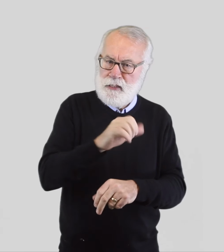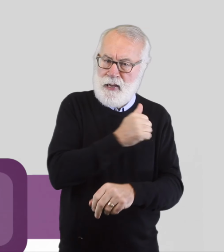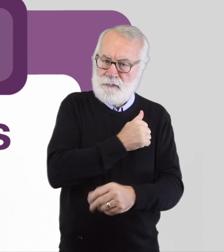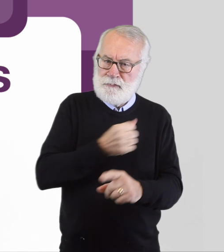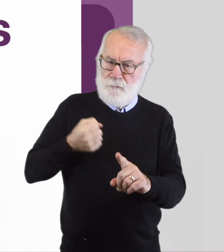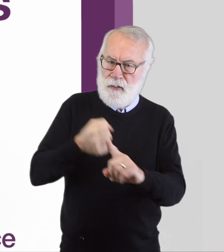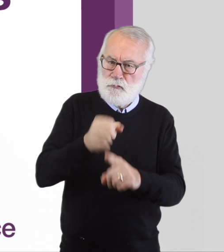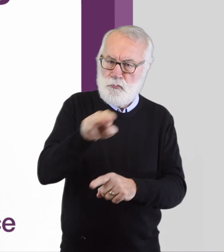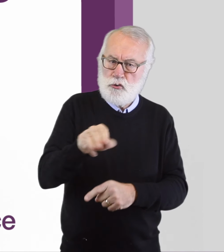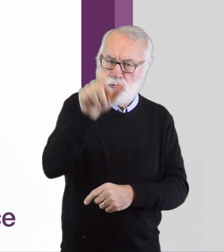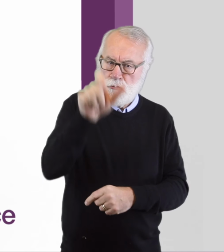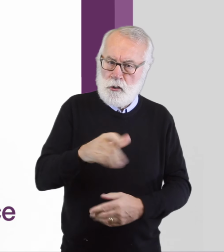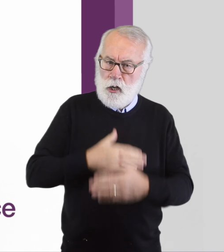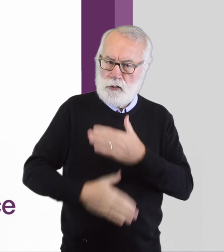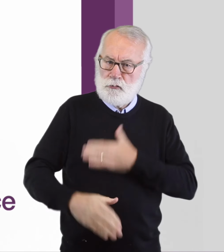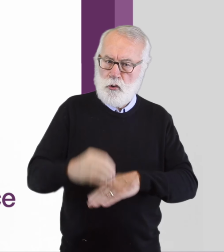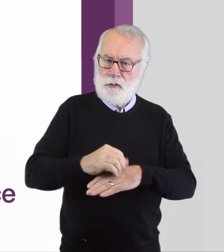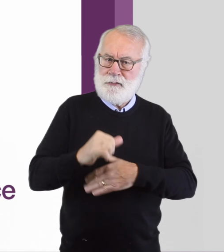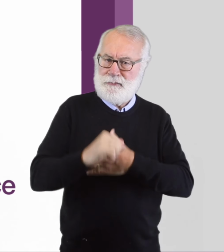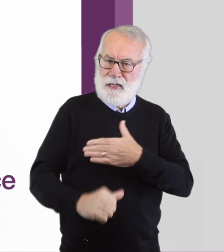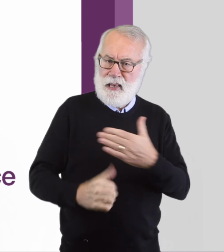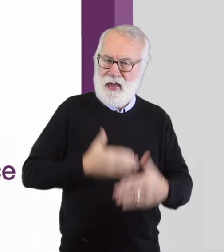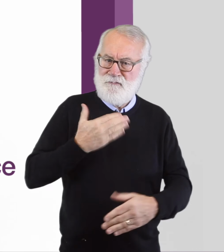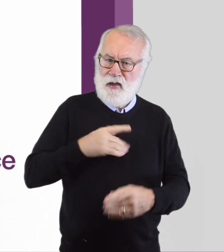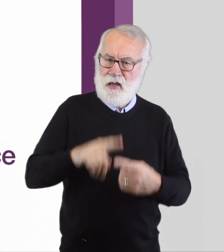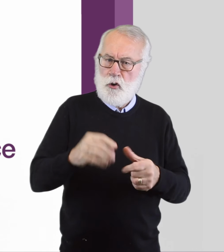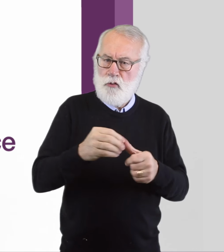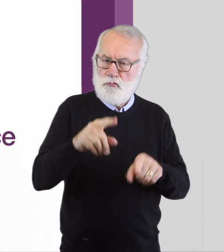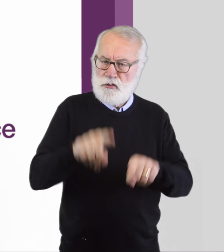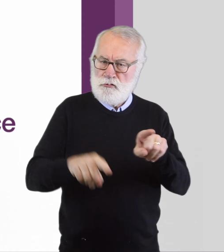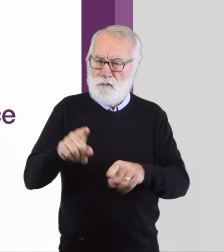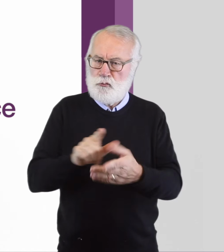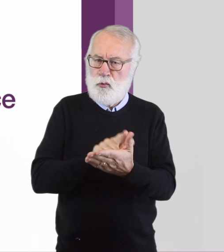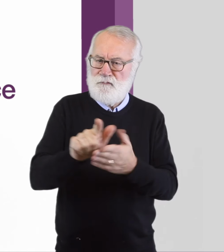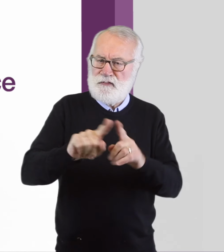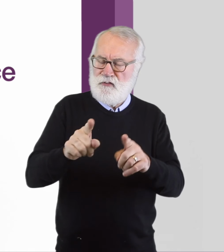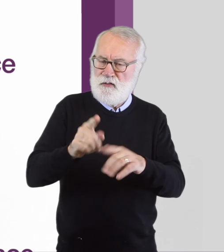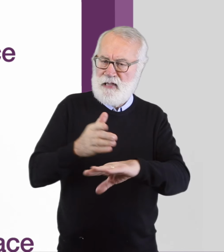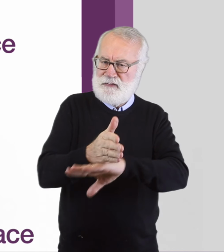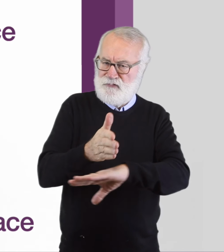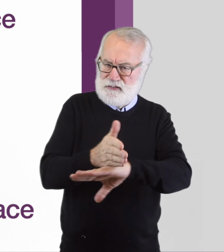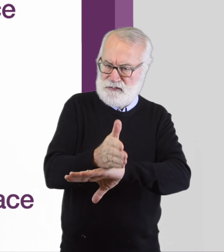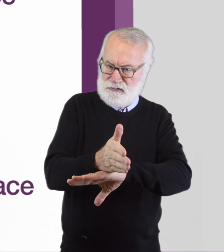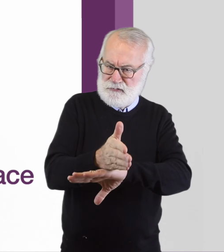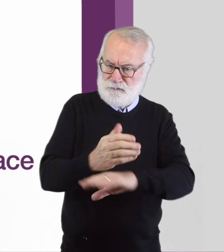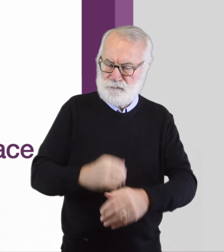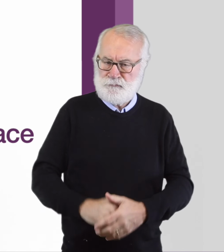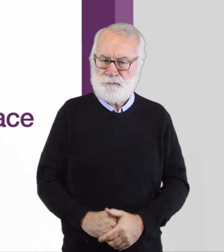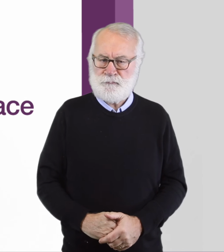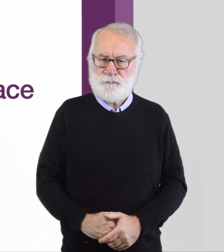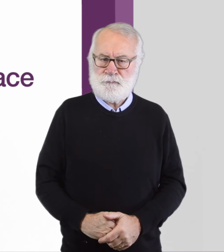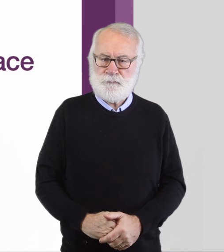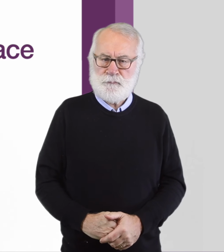The assessment looks at the impact a person's condition has on their daily life and over a range of 12 activities.